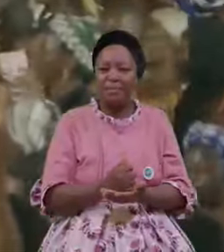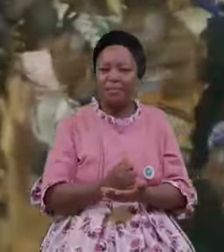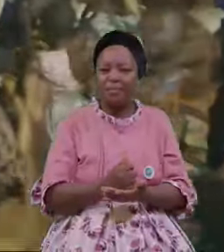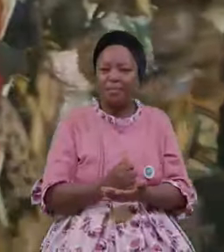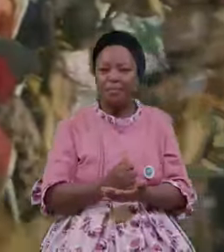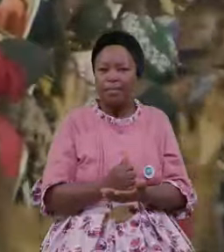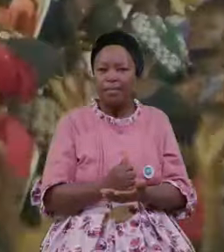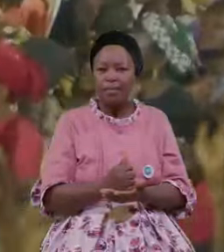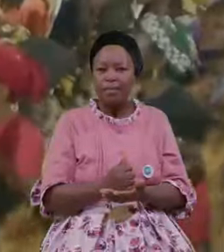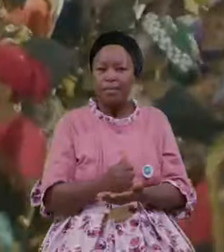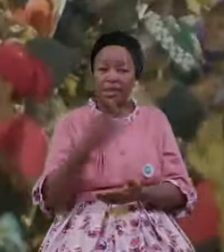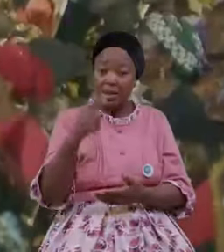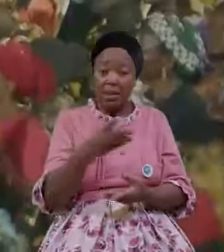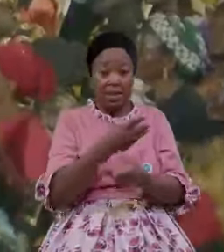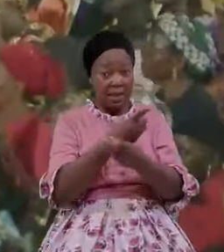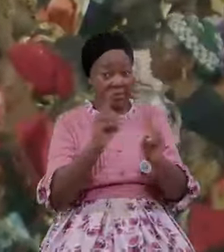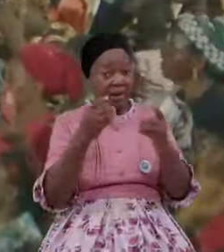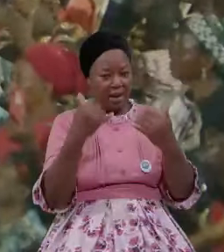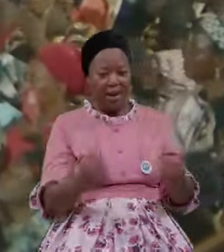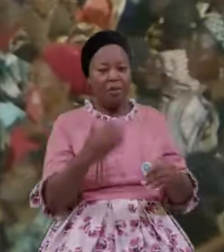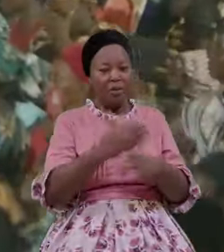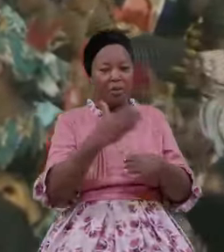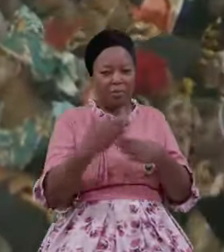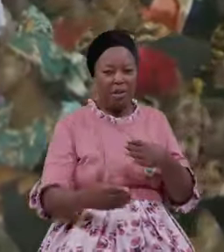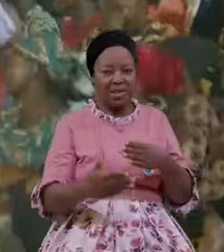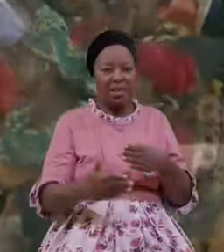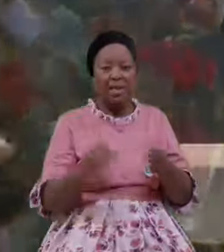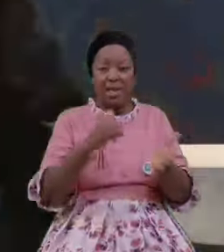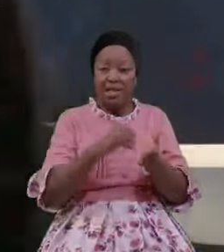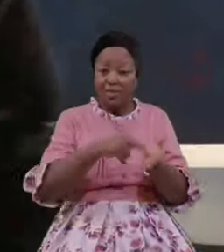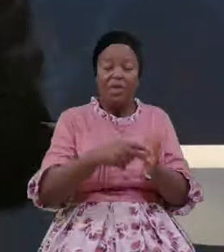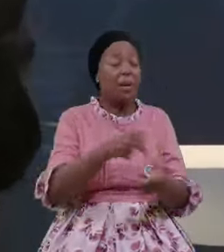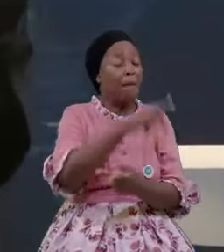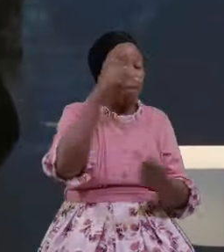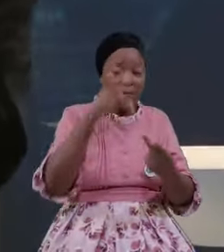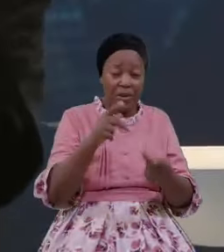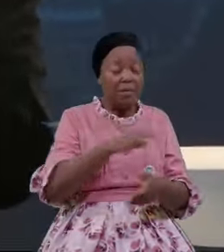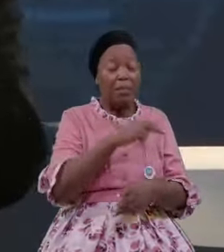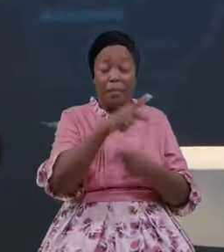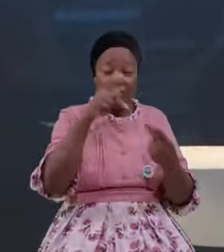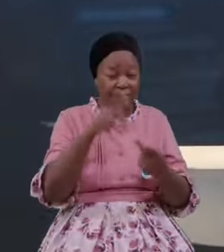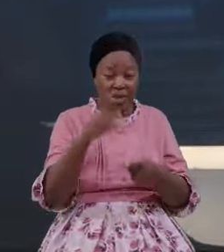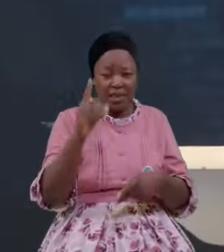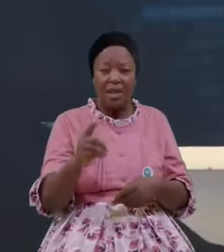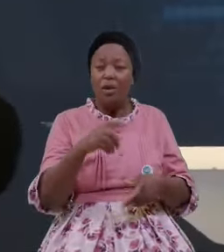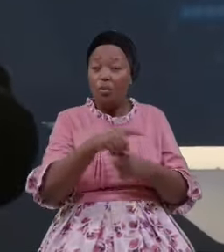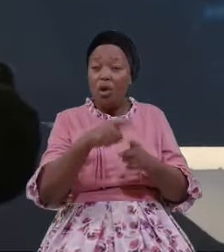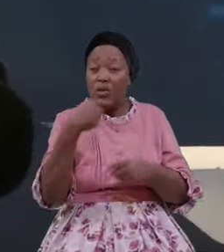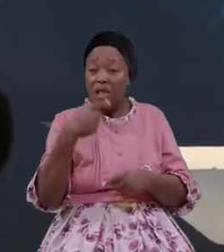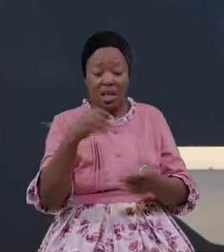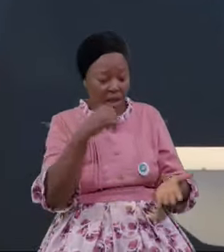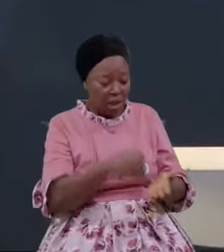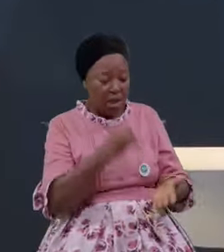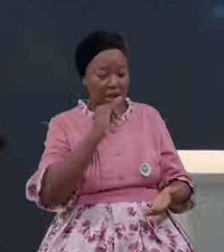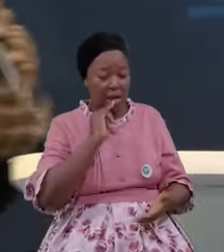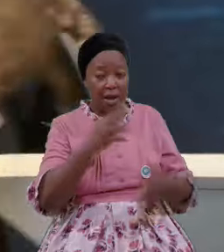deliverance now complete. It means perfect. Perfected. When it says it is